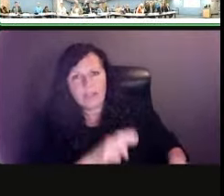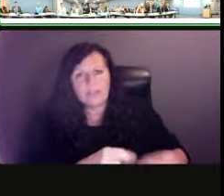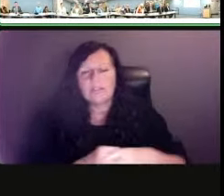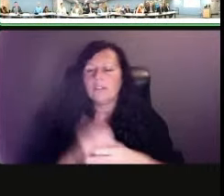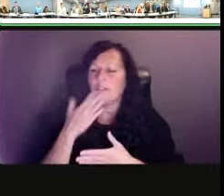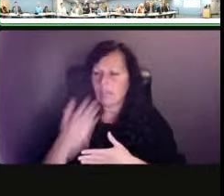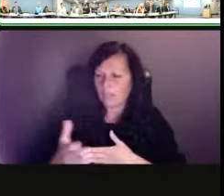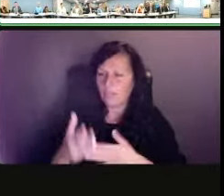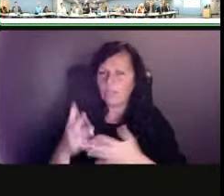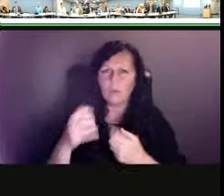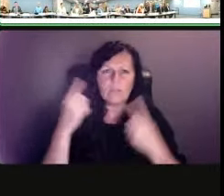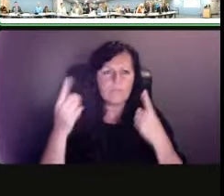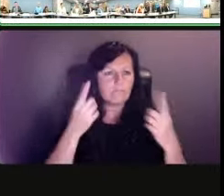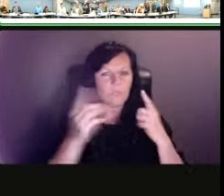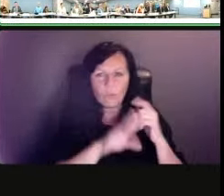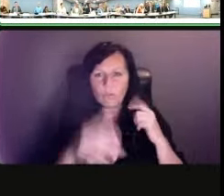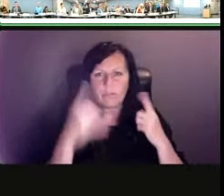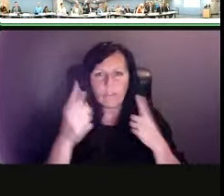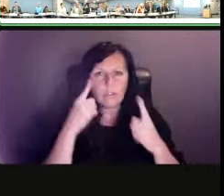What are we thinking?